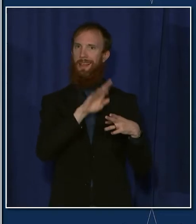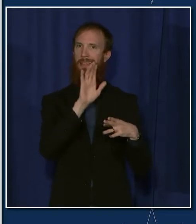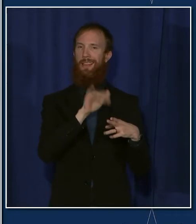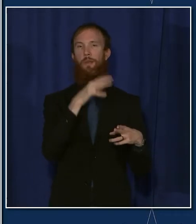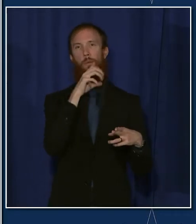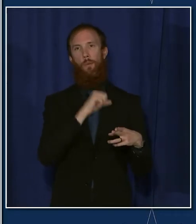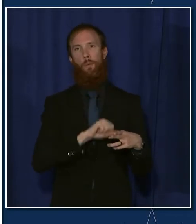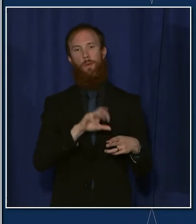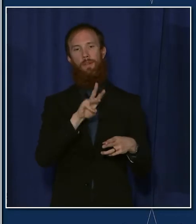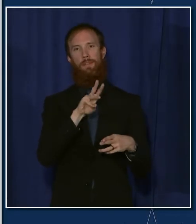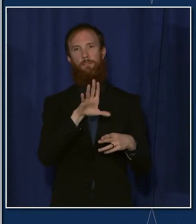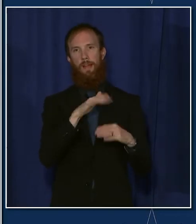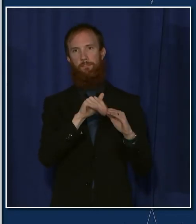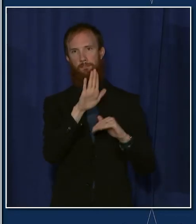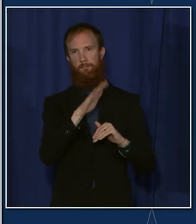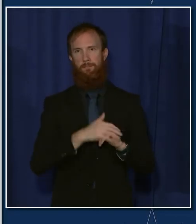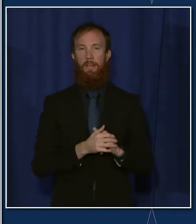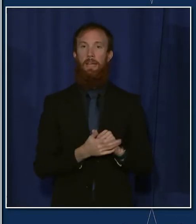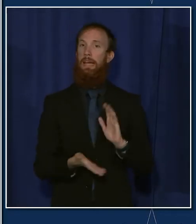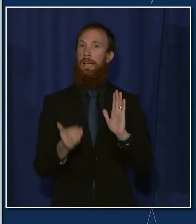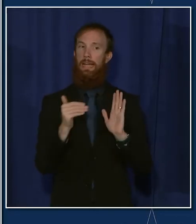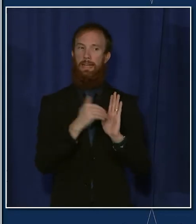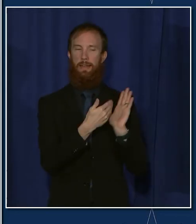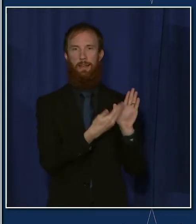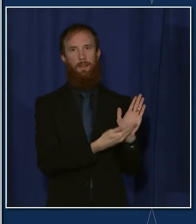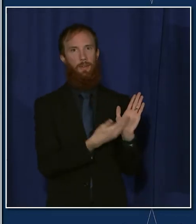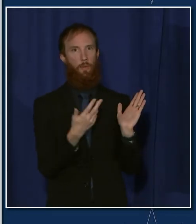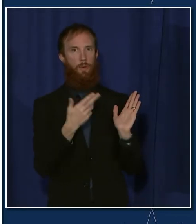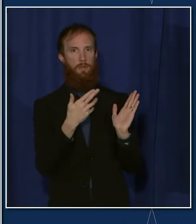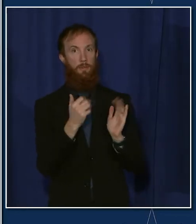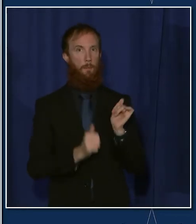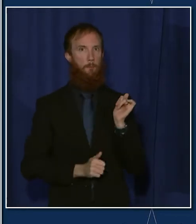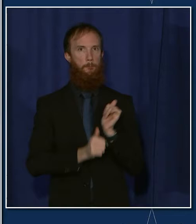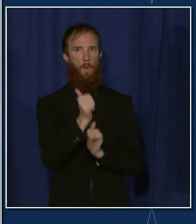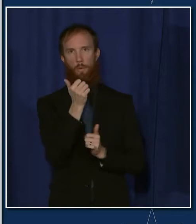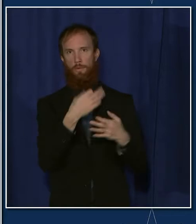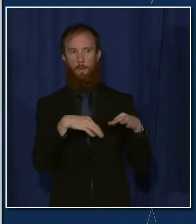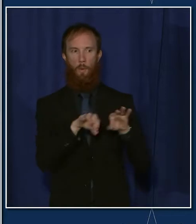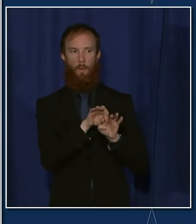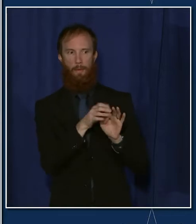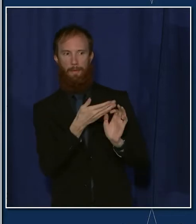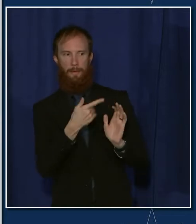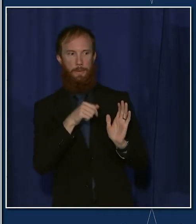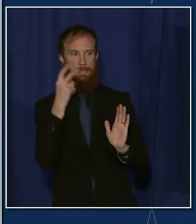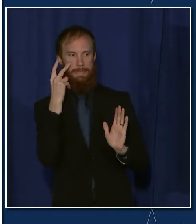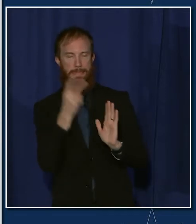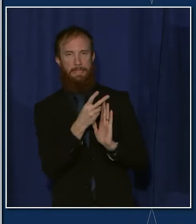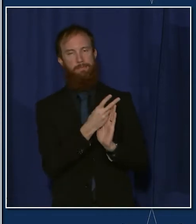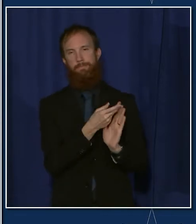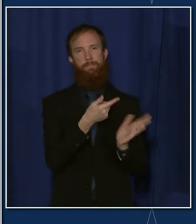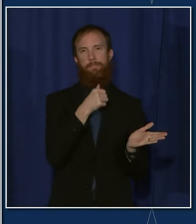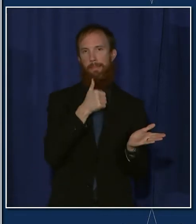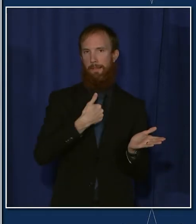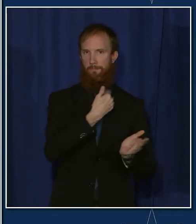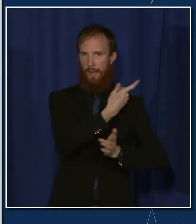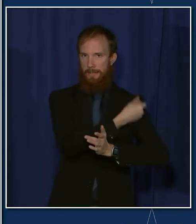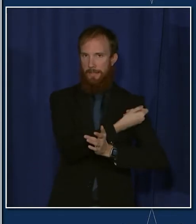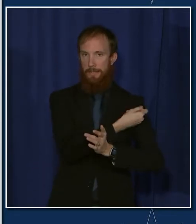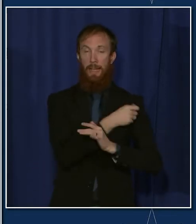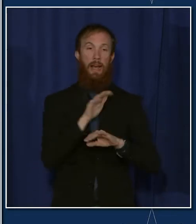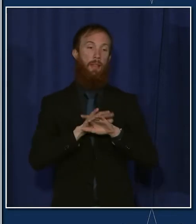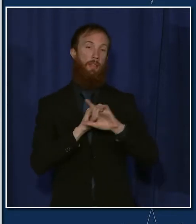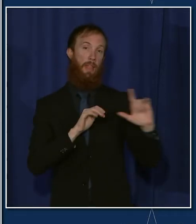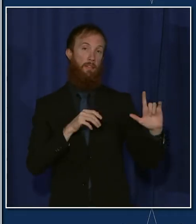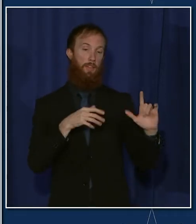65. And there too, the biggest risk factor are where people are still not vaccinated. On the left side, that gray line shows